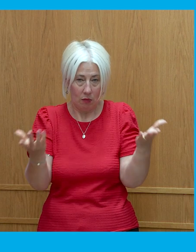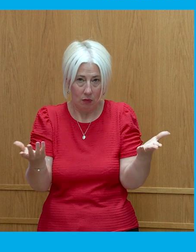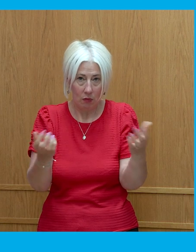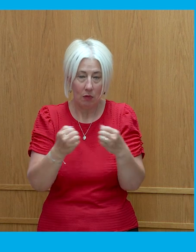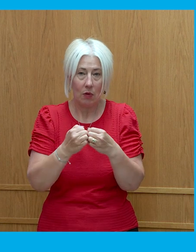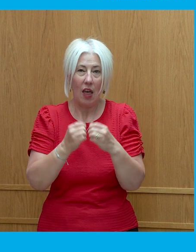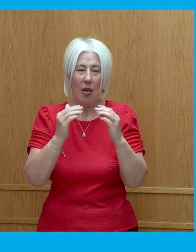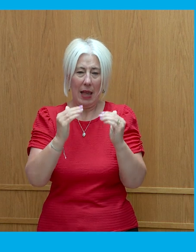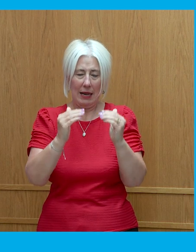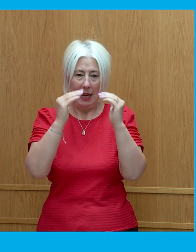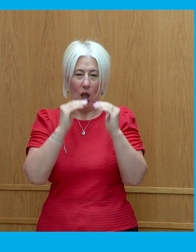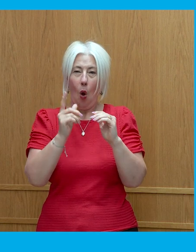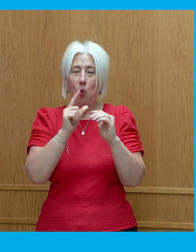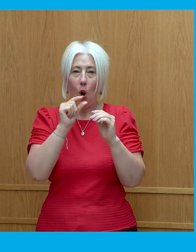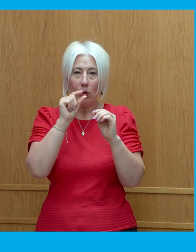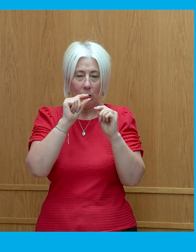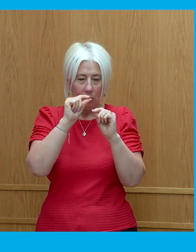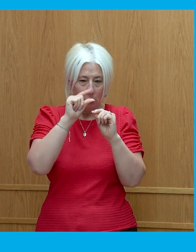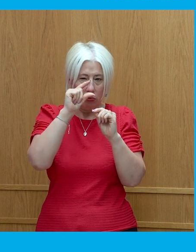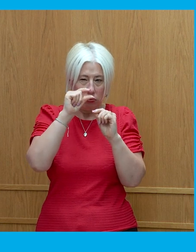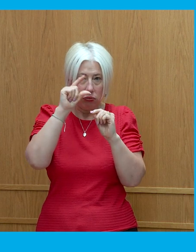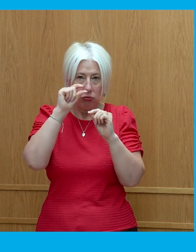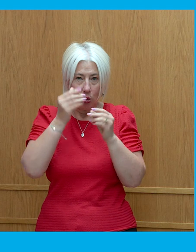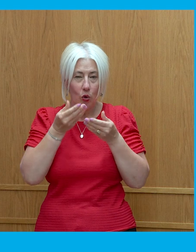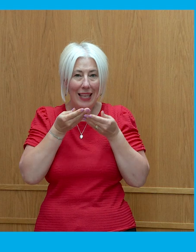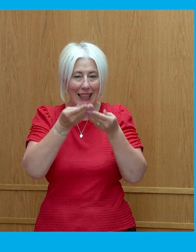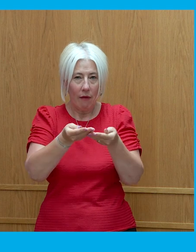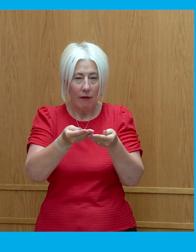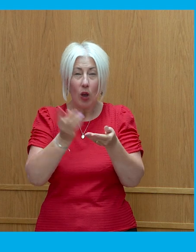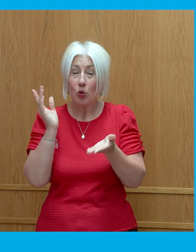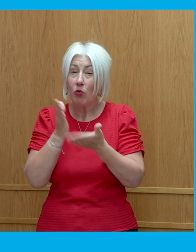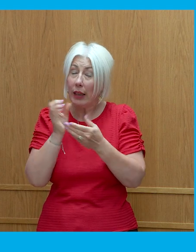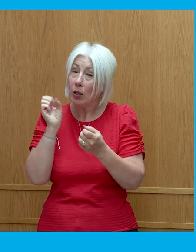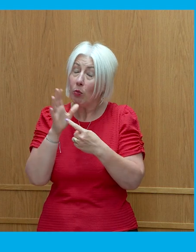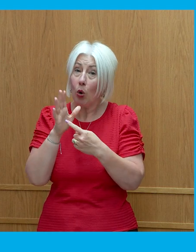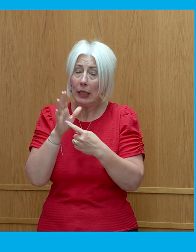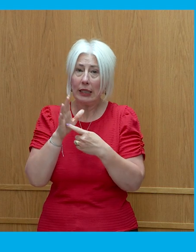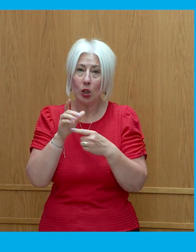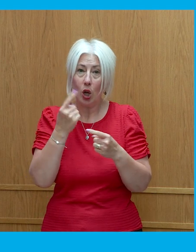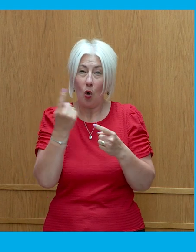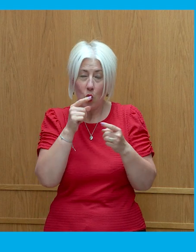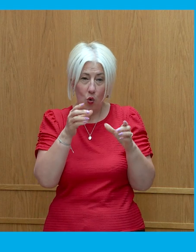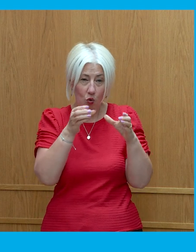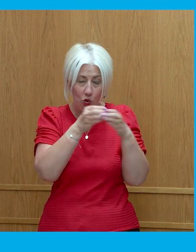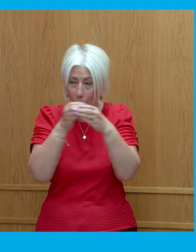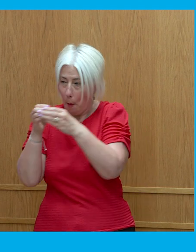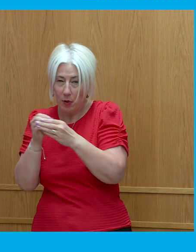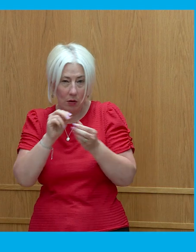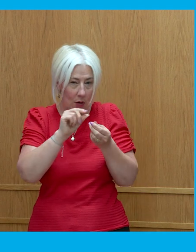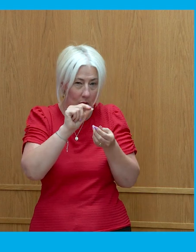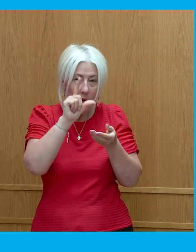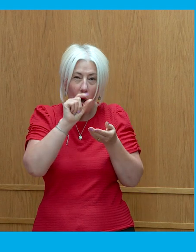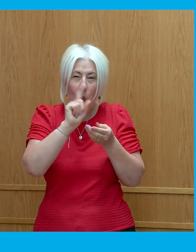the margin they give. And so what Jason's talking about is very important. Basically, if you're running a campaign